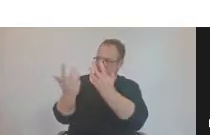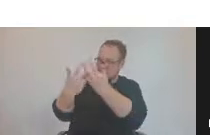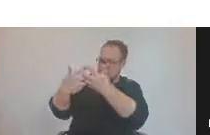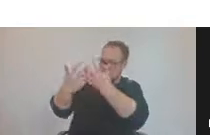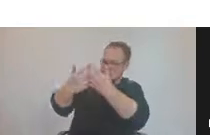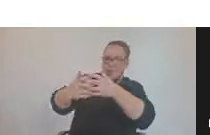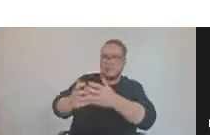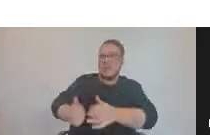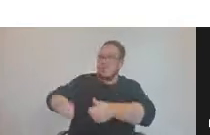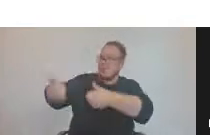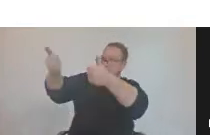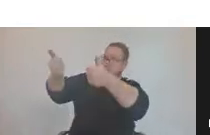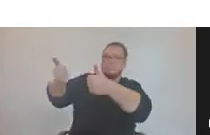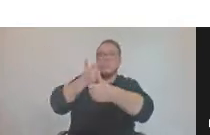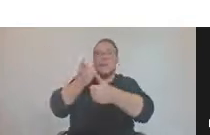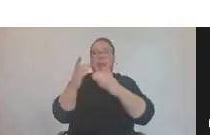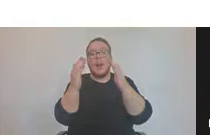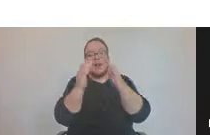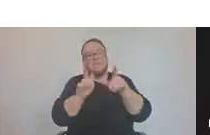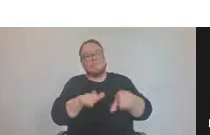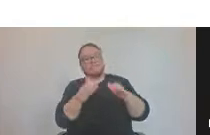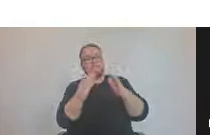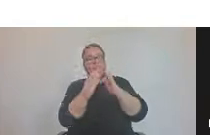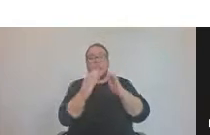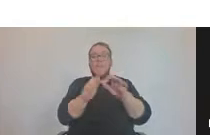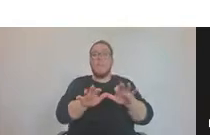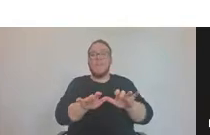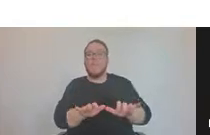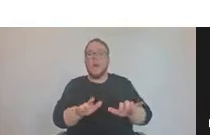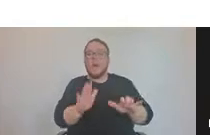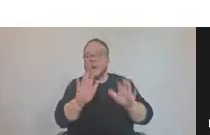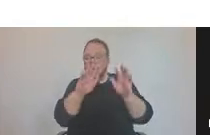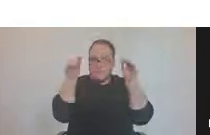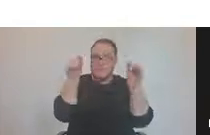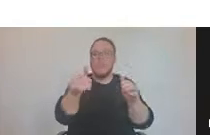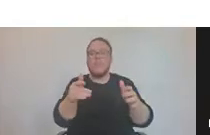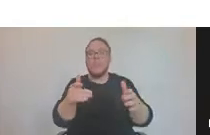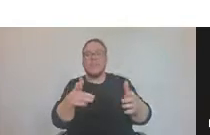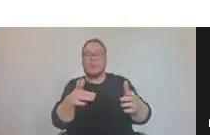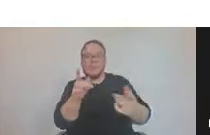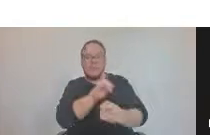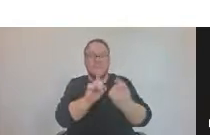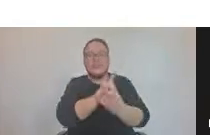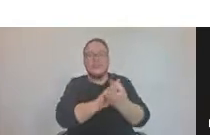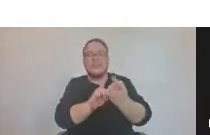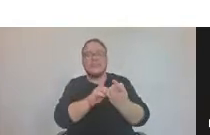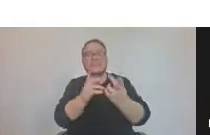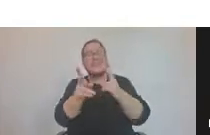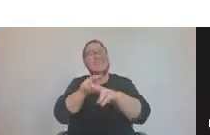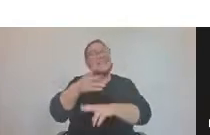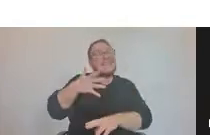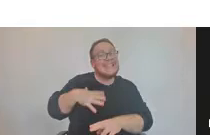we're doing at the moment, use Teams for meetings, and only really sort of engage and meet with people when it adds value and they really need to do